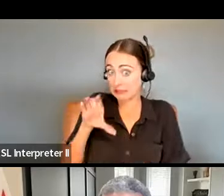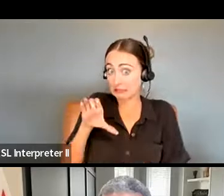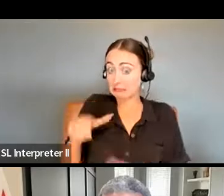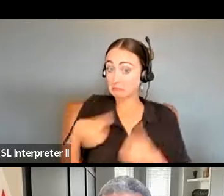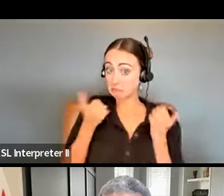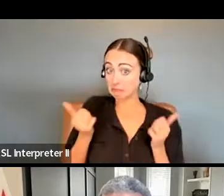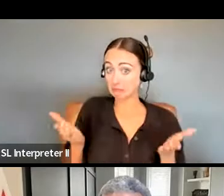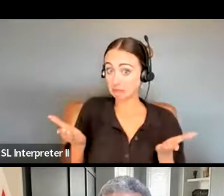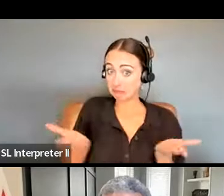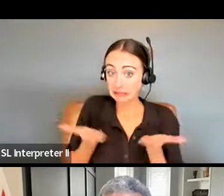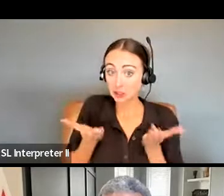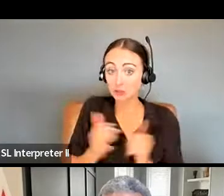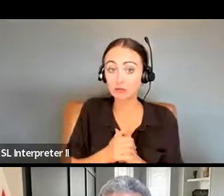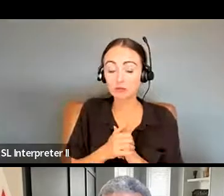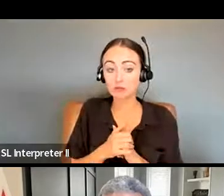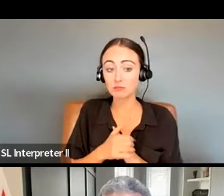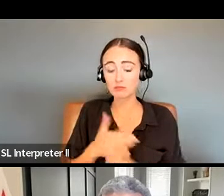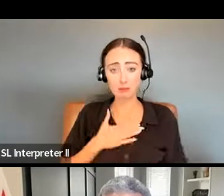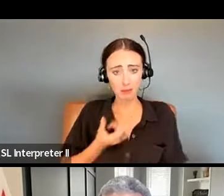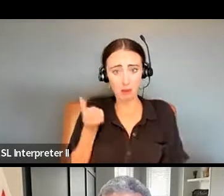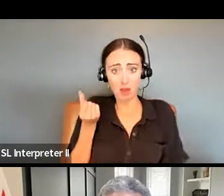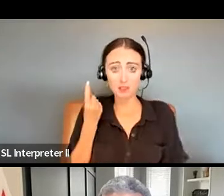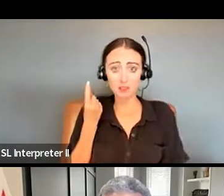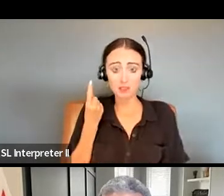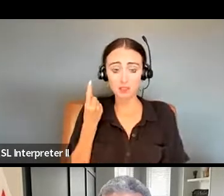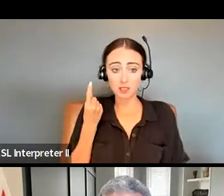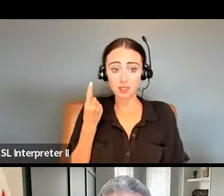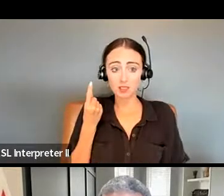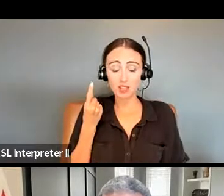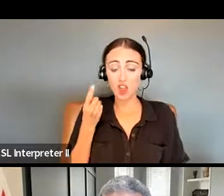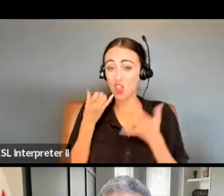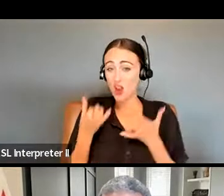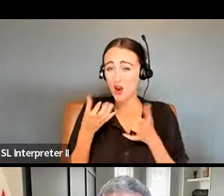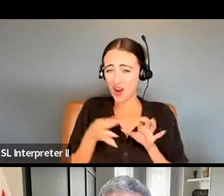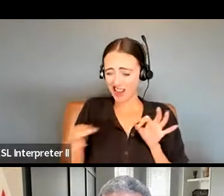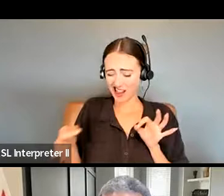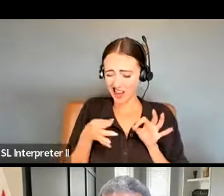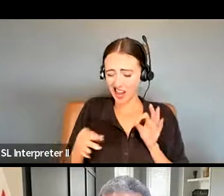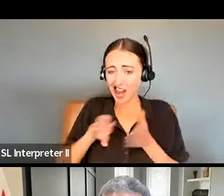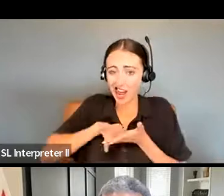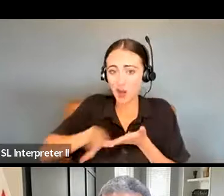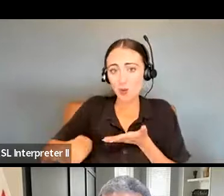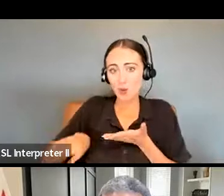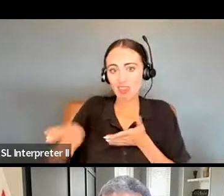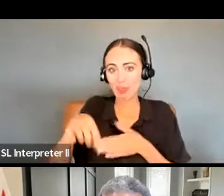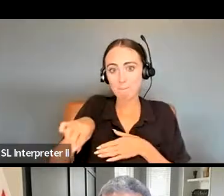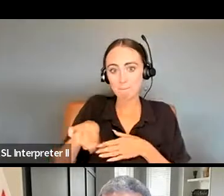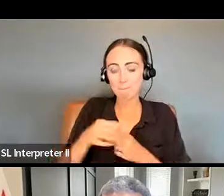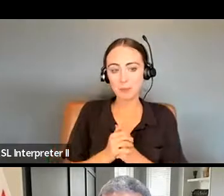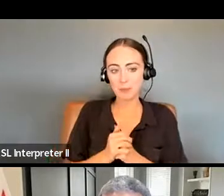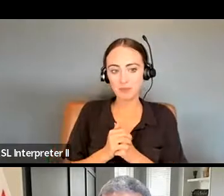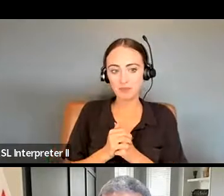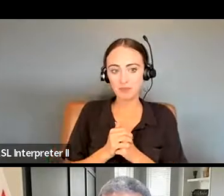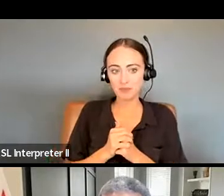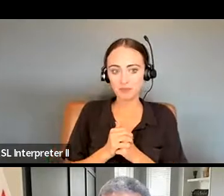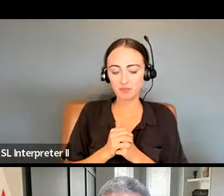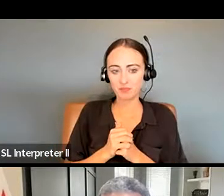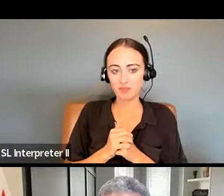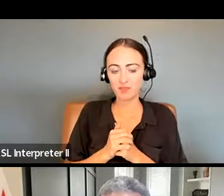residents. And that my understanding is that the current language would exclude them